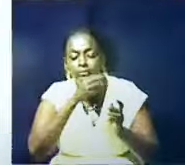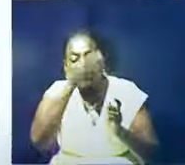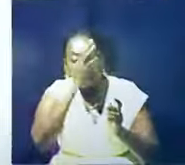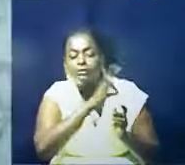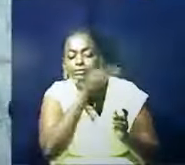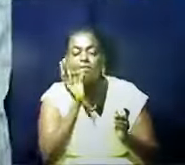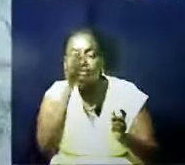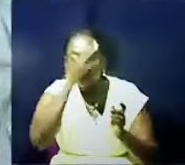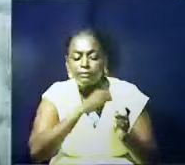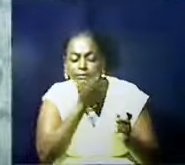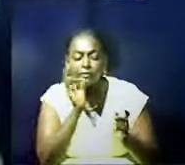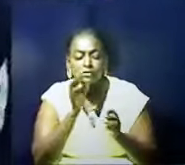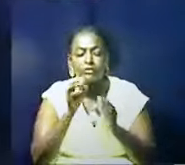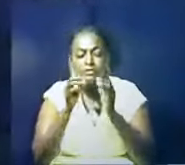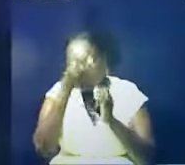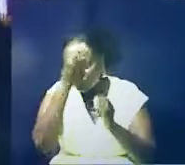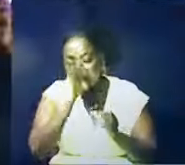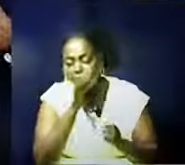3 common so.